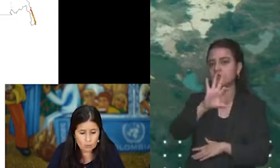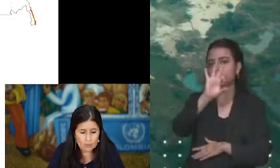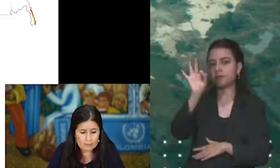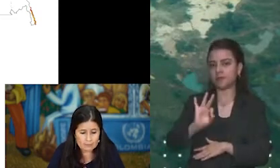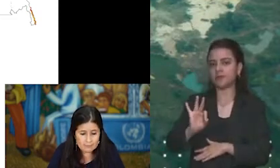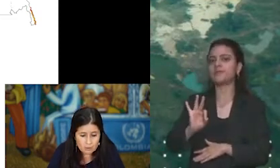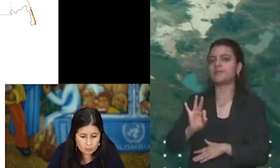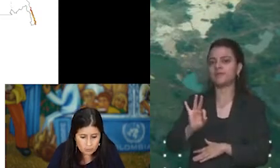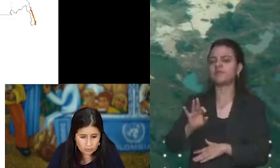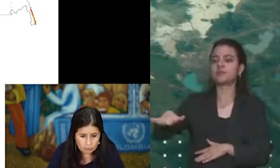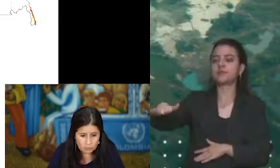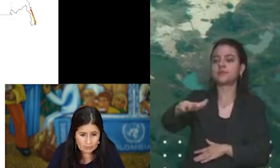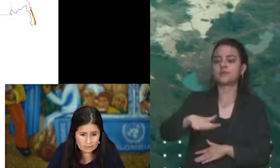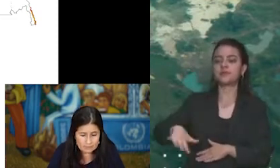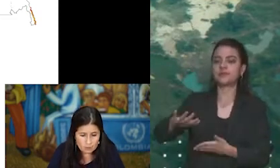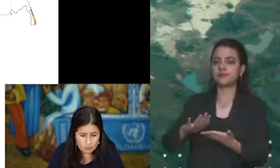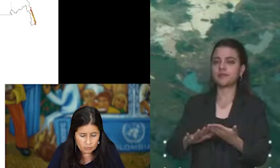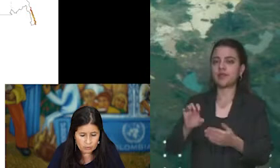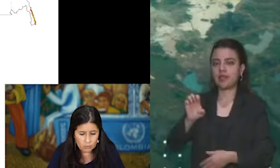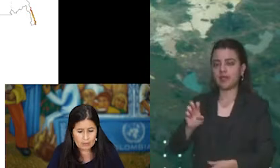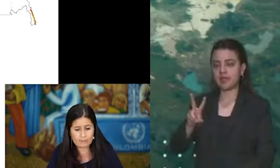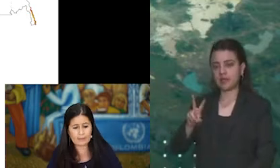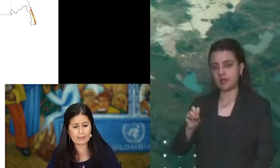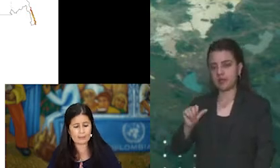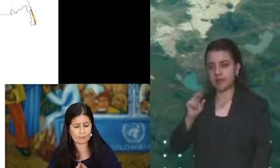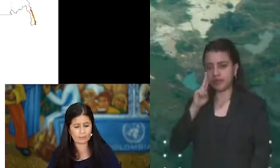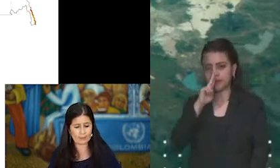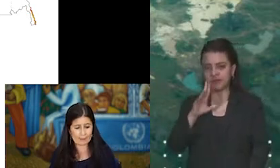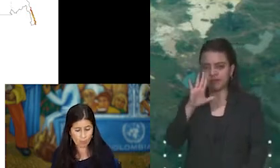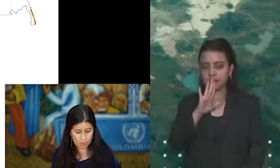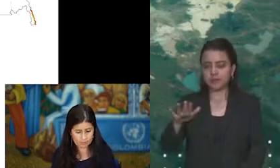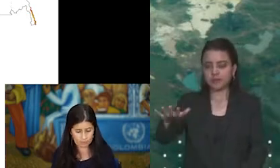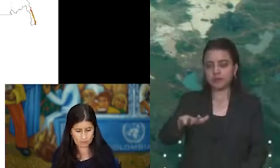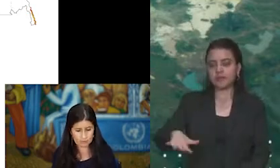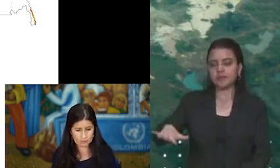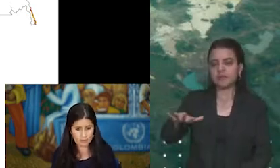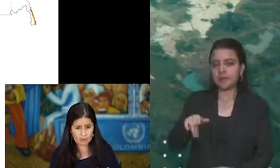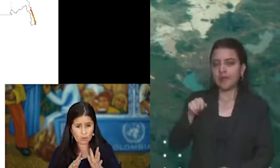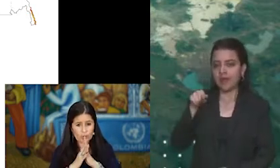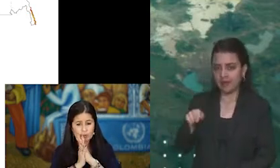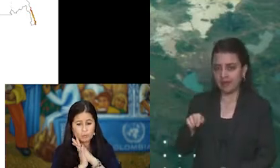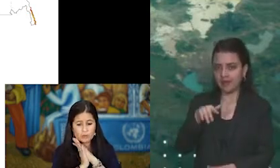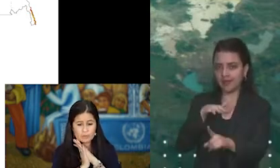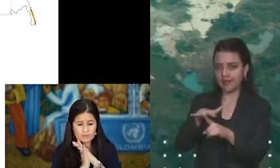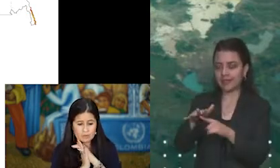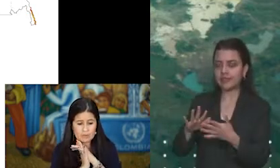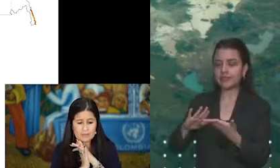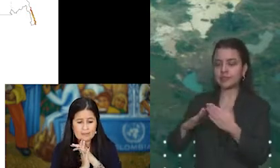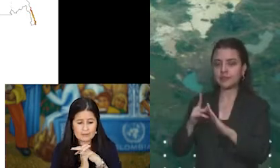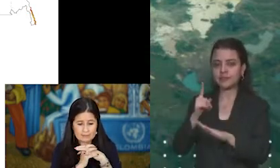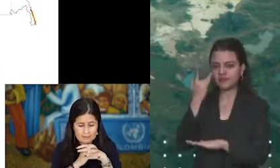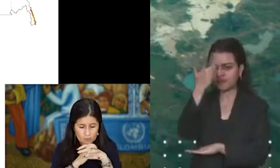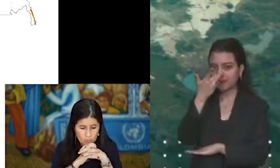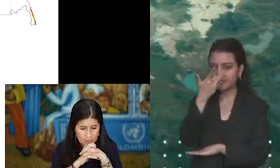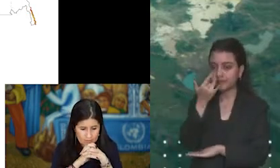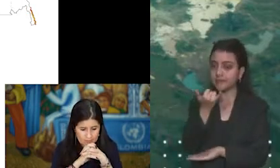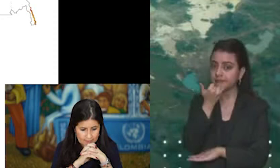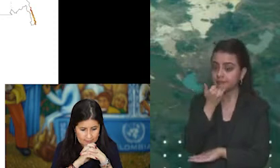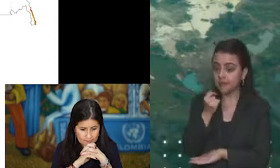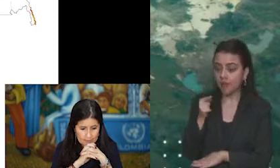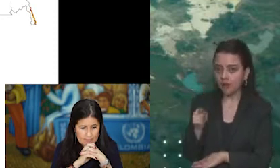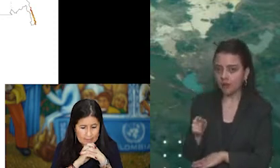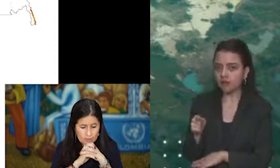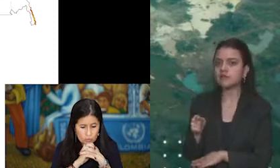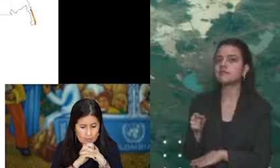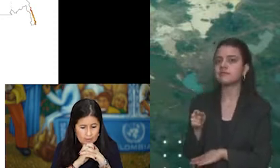45%. 45%, yes, of the national EVOA that correspond precisely to Afro community lands. And